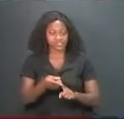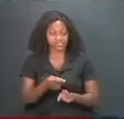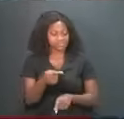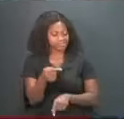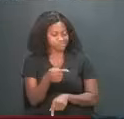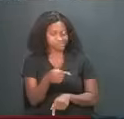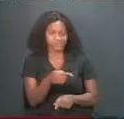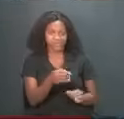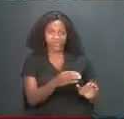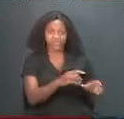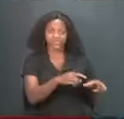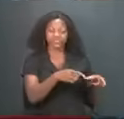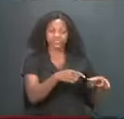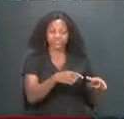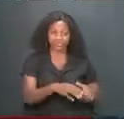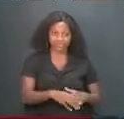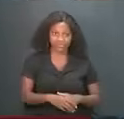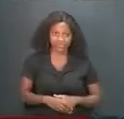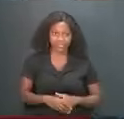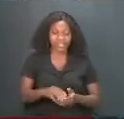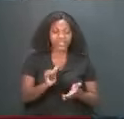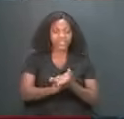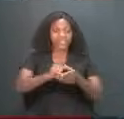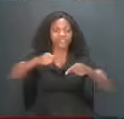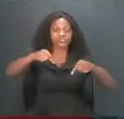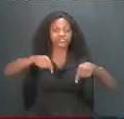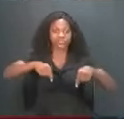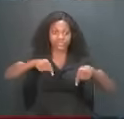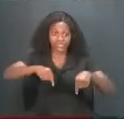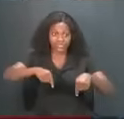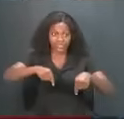side that today